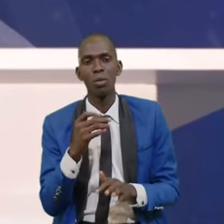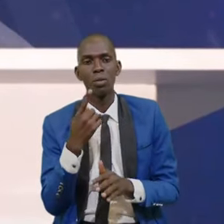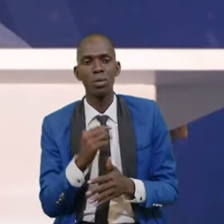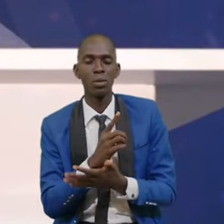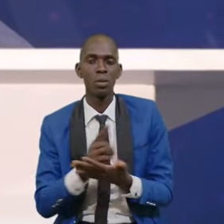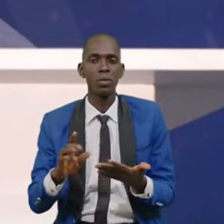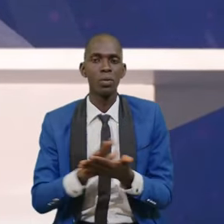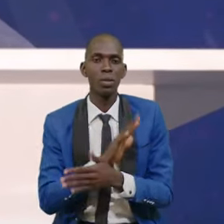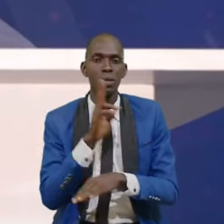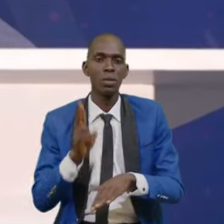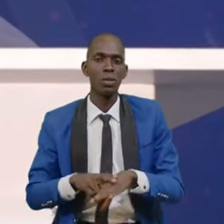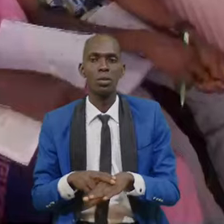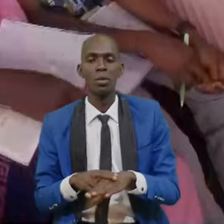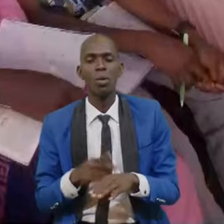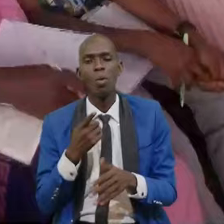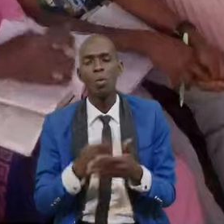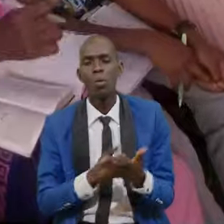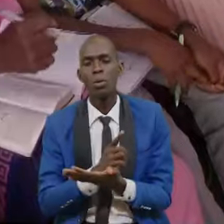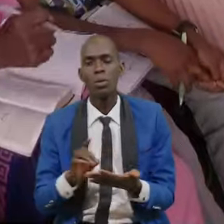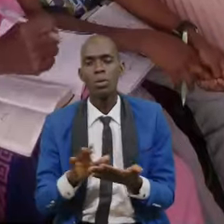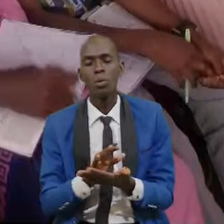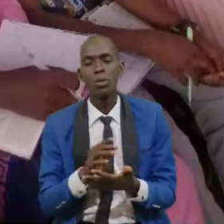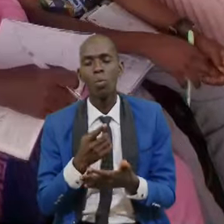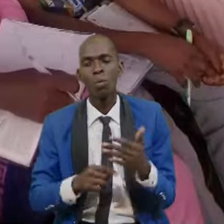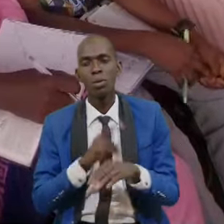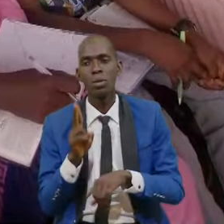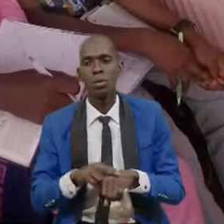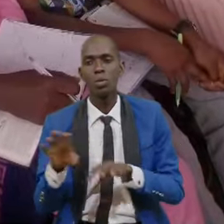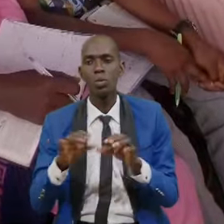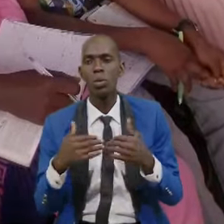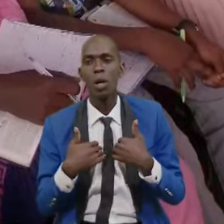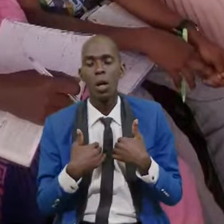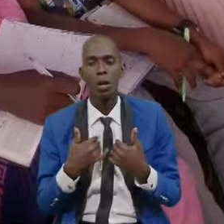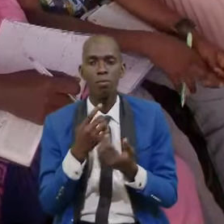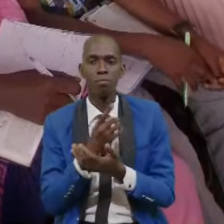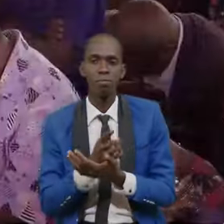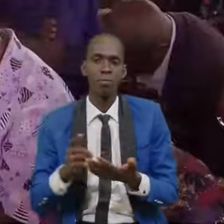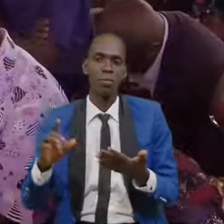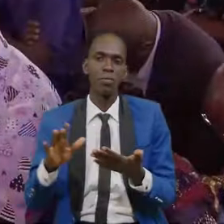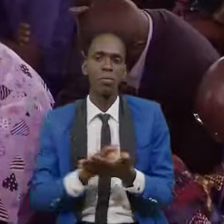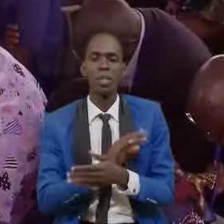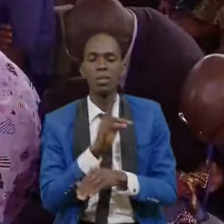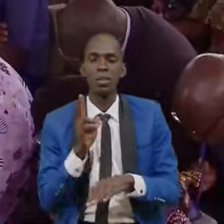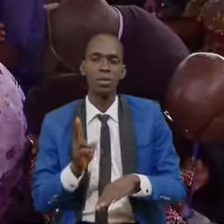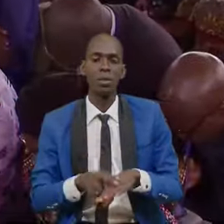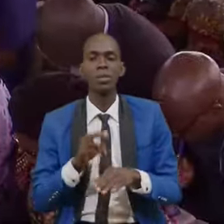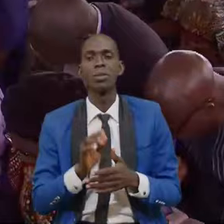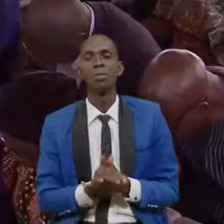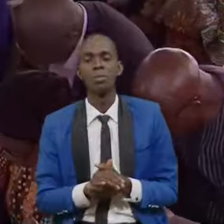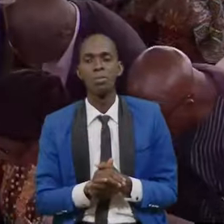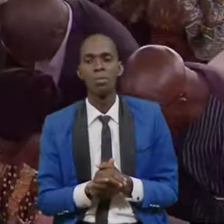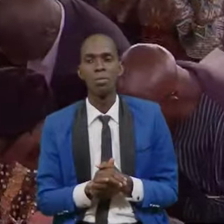nature. What nature do you have? What nature do you have?